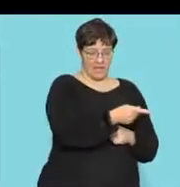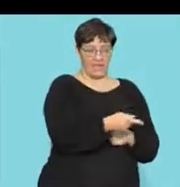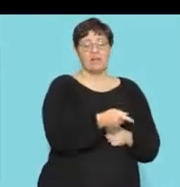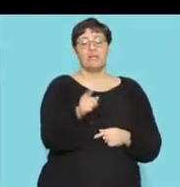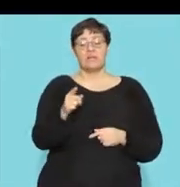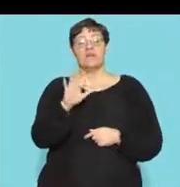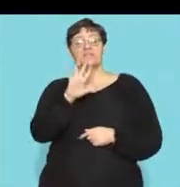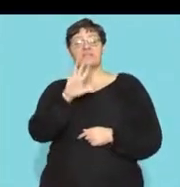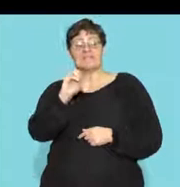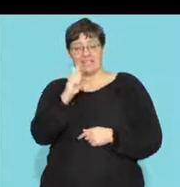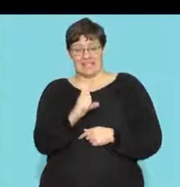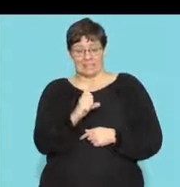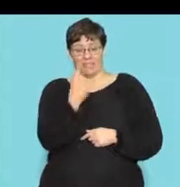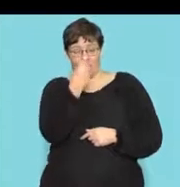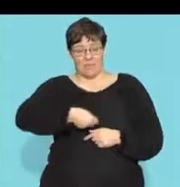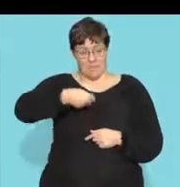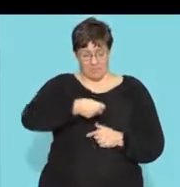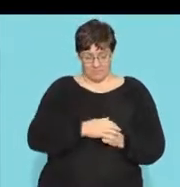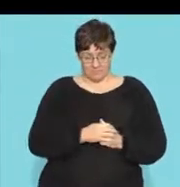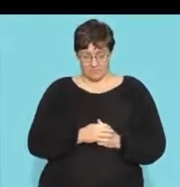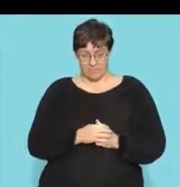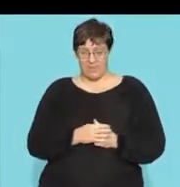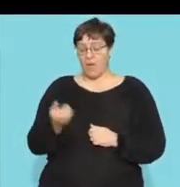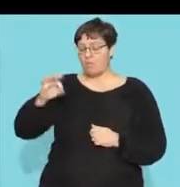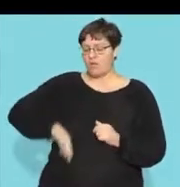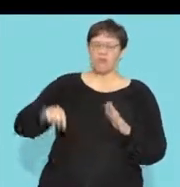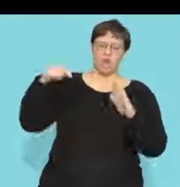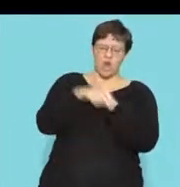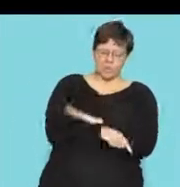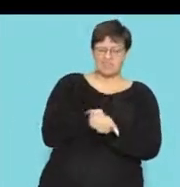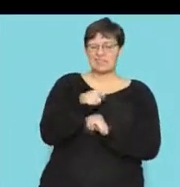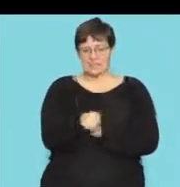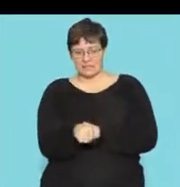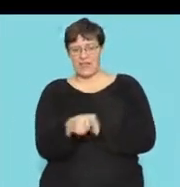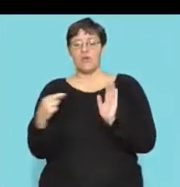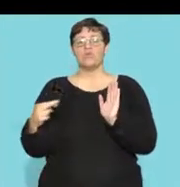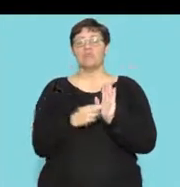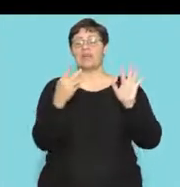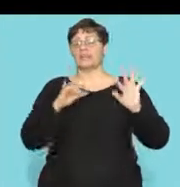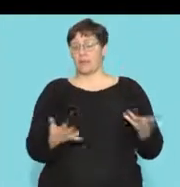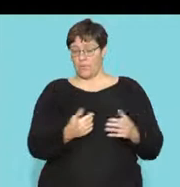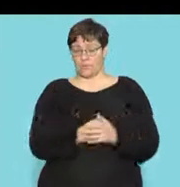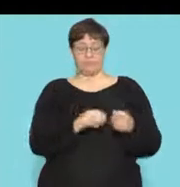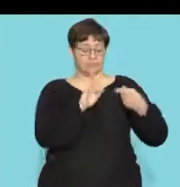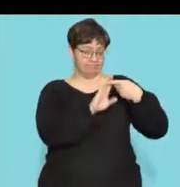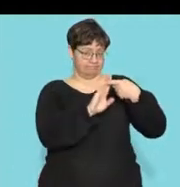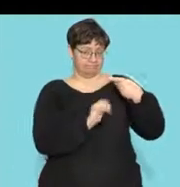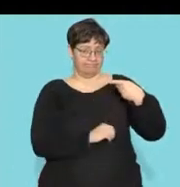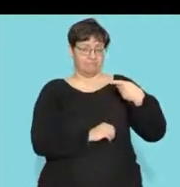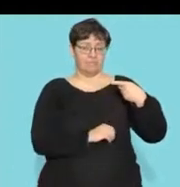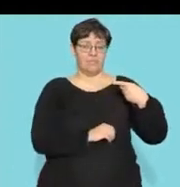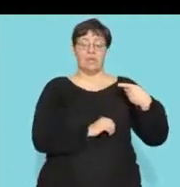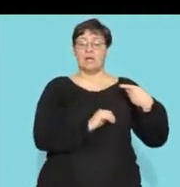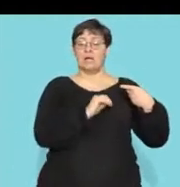50 cents each. The profit or loss on sale of plastic bags reflects the following. 1. Cost of plastic bags